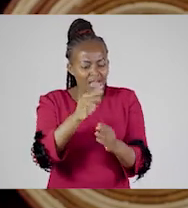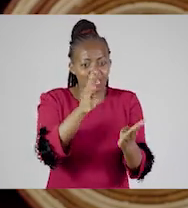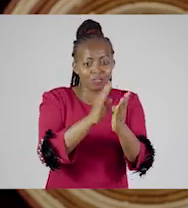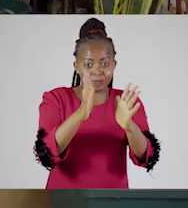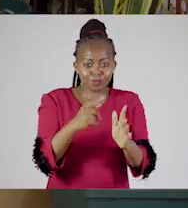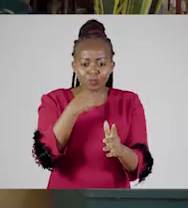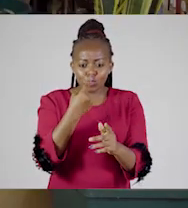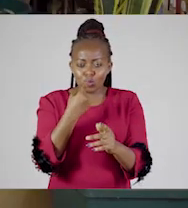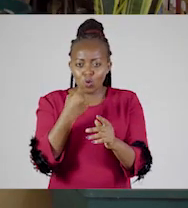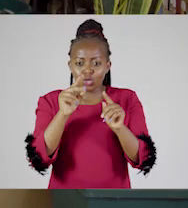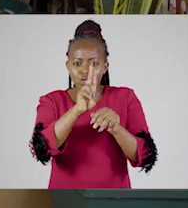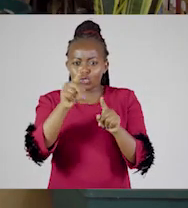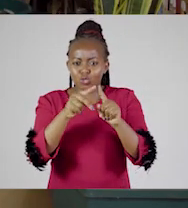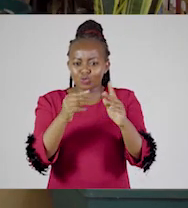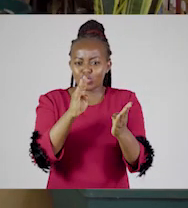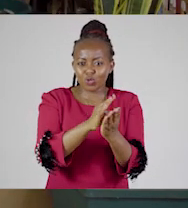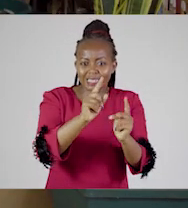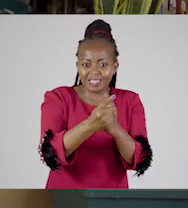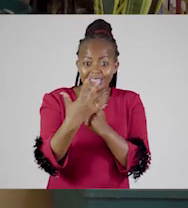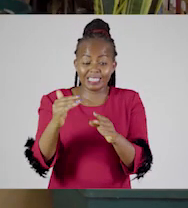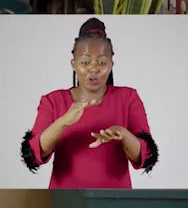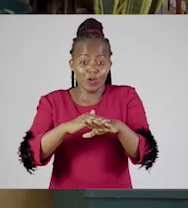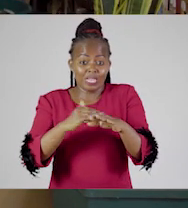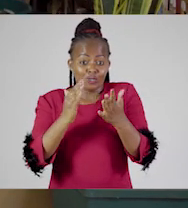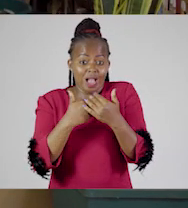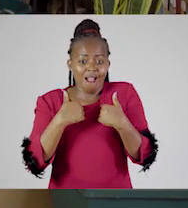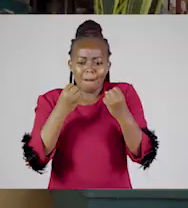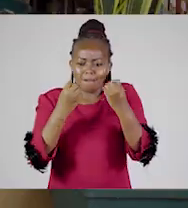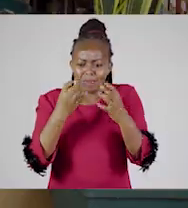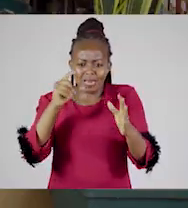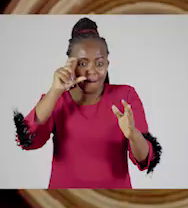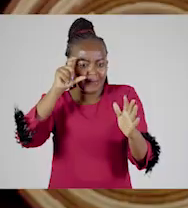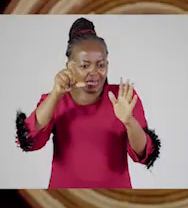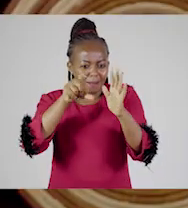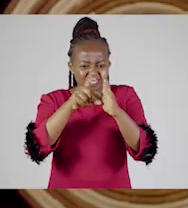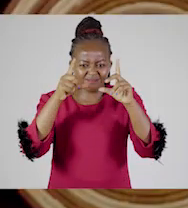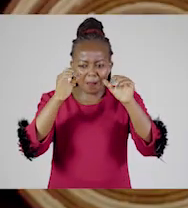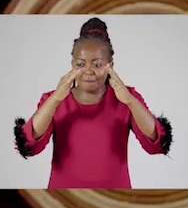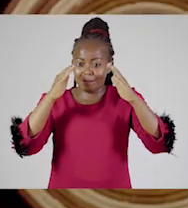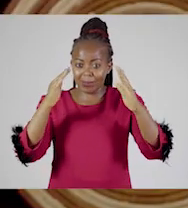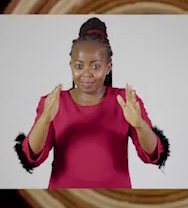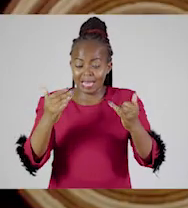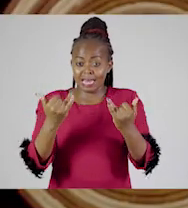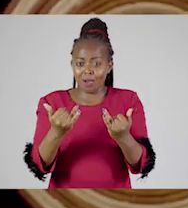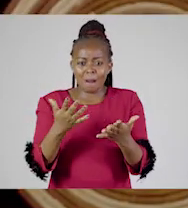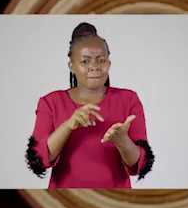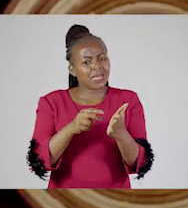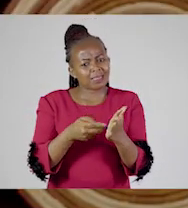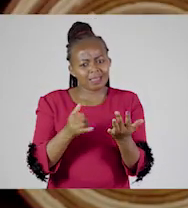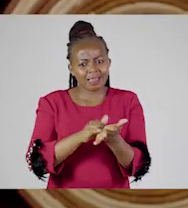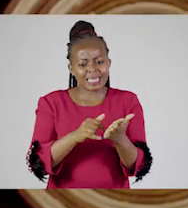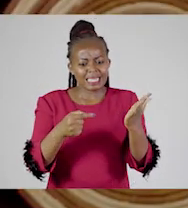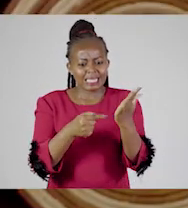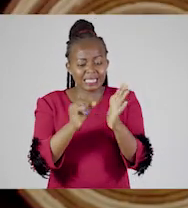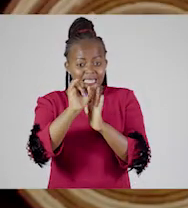and people who used to digitize online, like they had these massive scanners and massive cameras, and is digitization